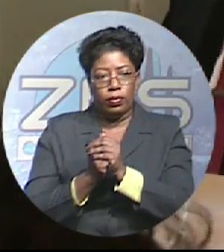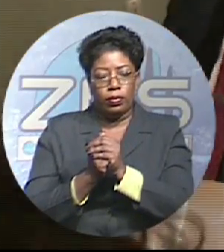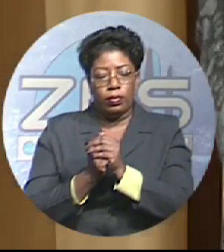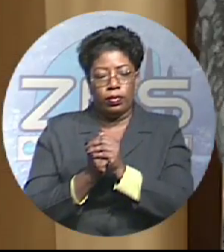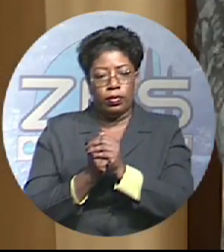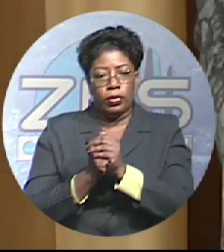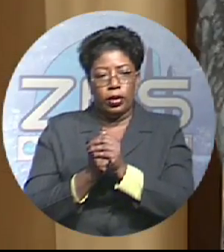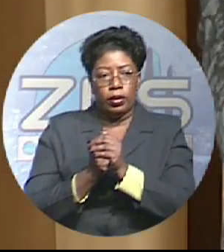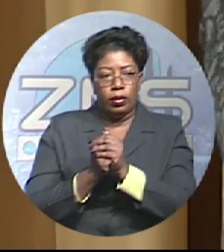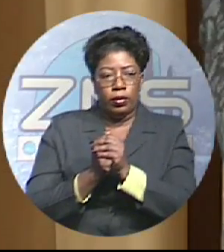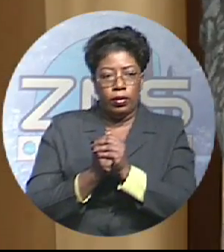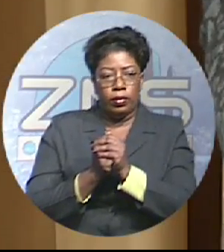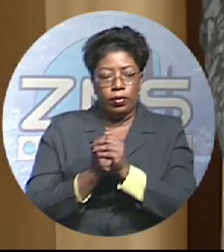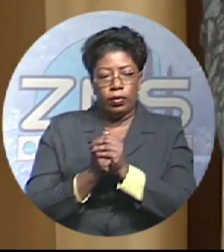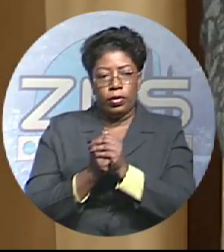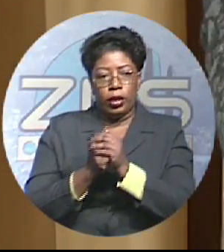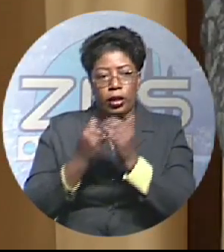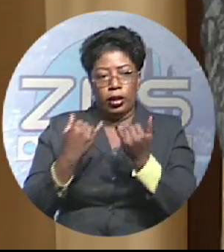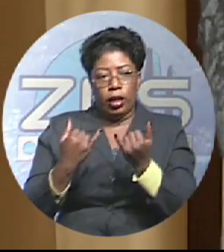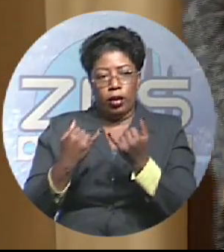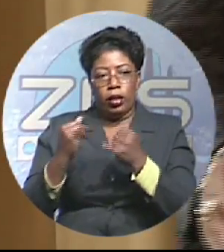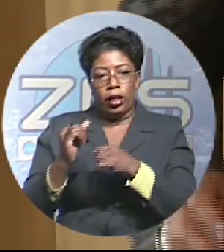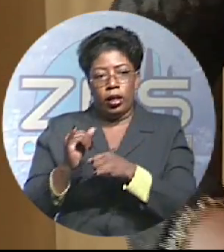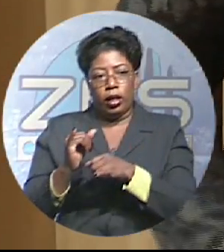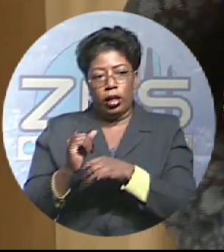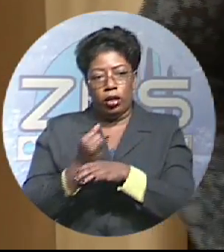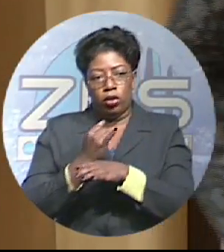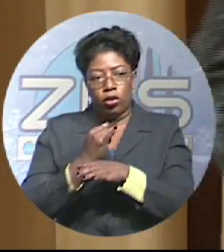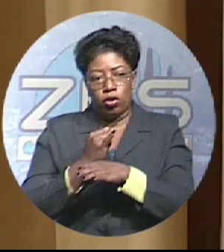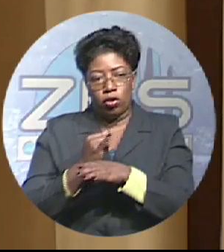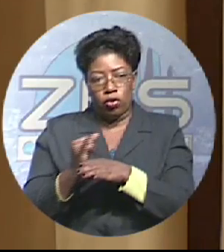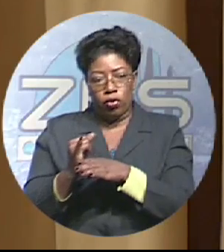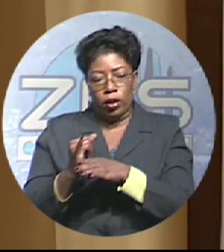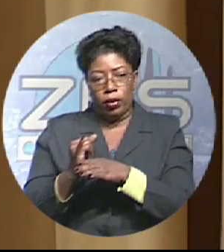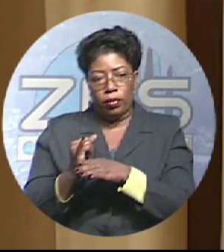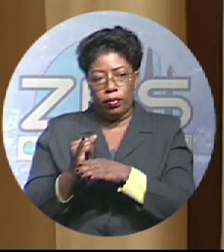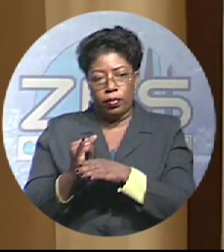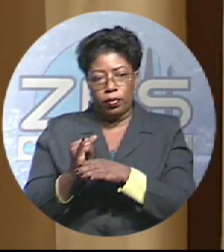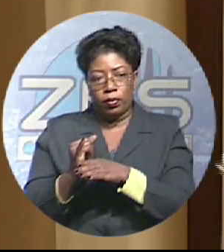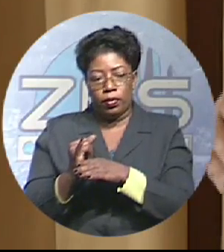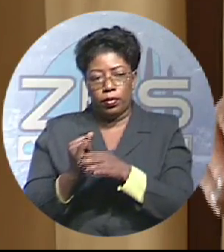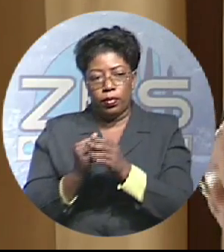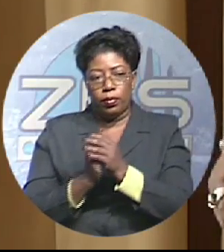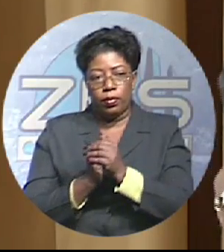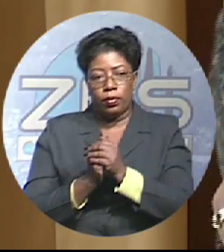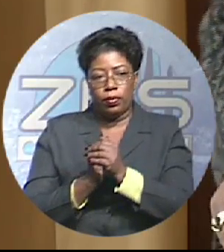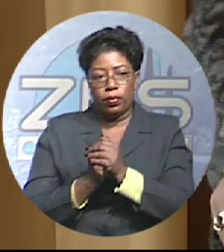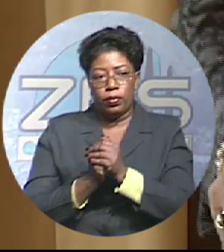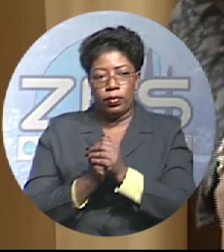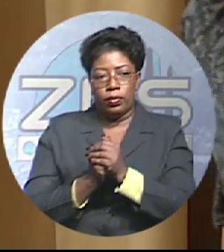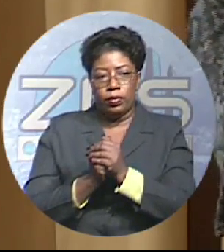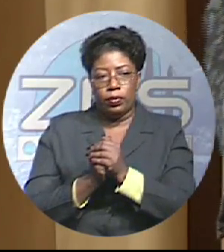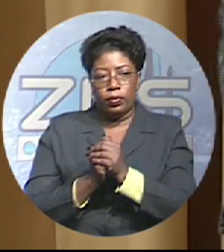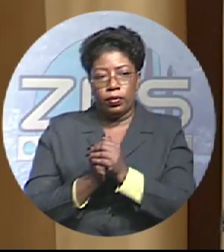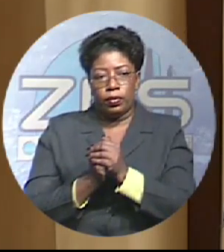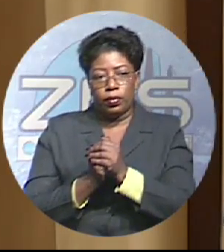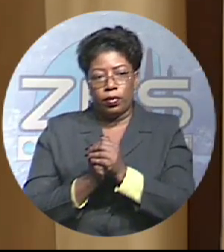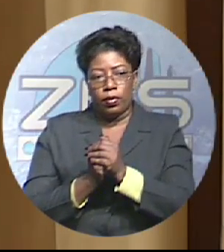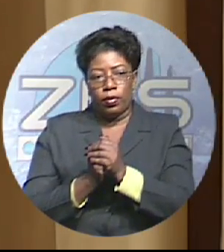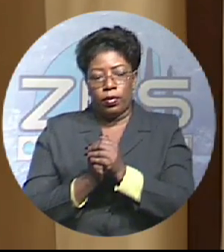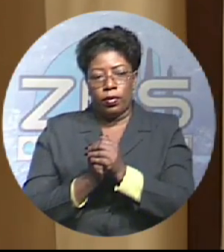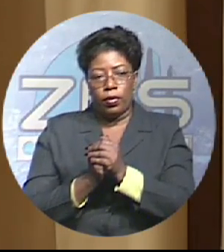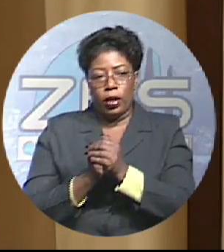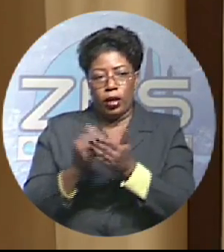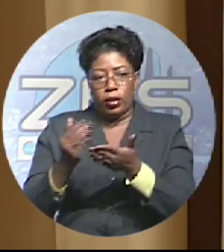I think the other consideration for industry, for the ministry as well as for industry, has been, the possible damage that could be